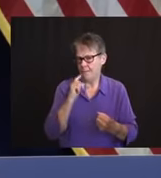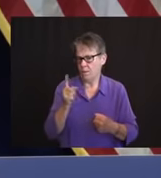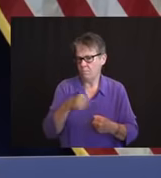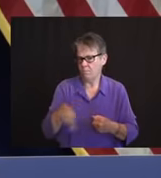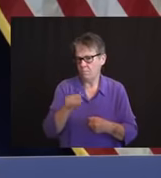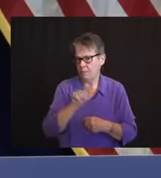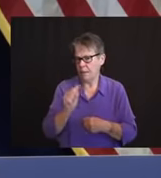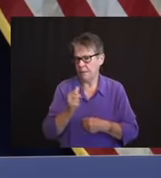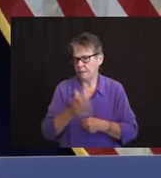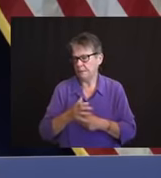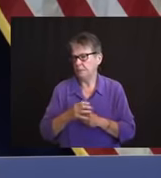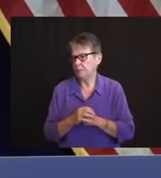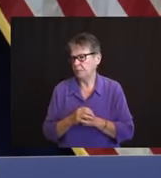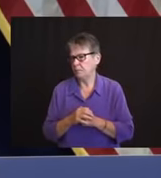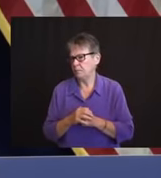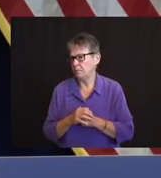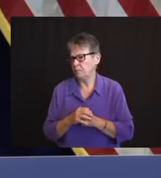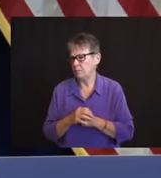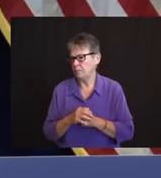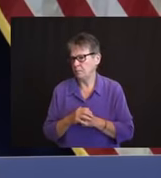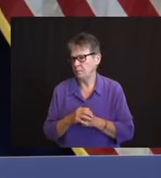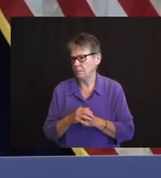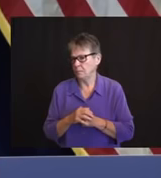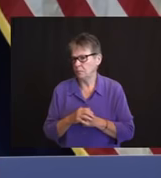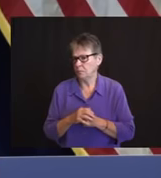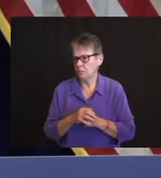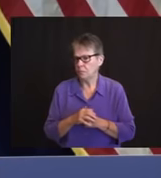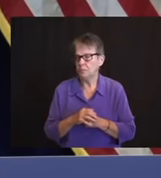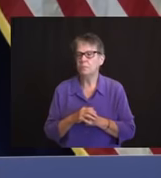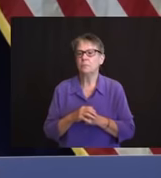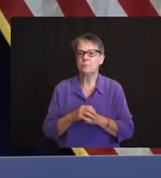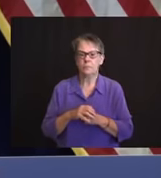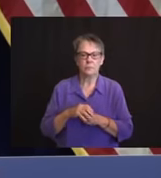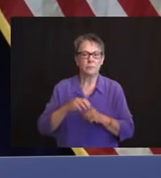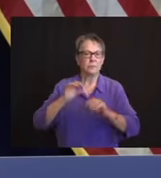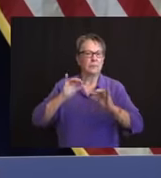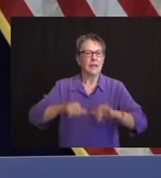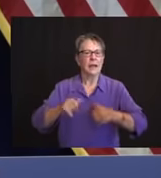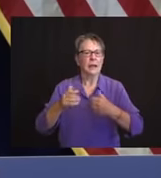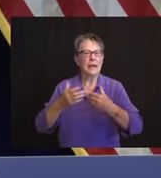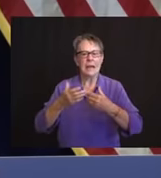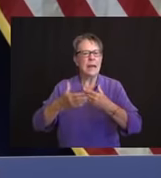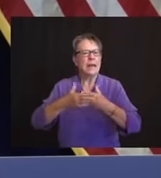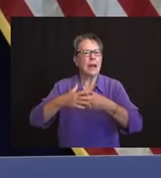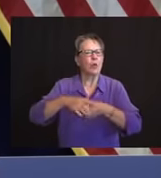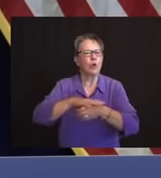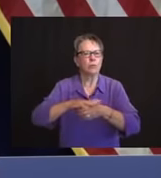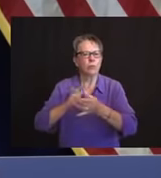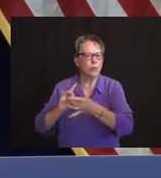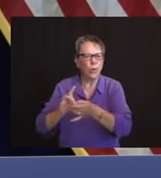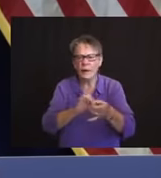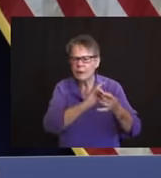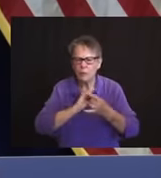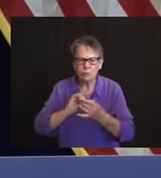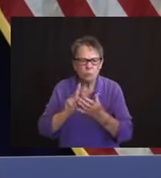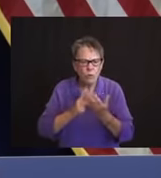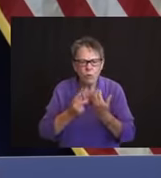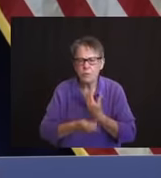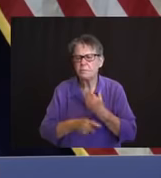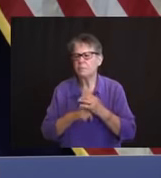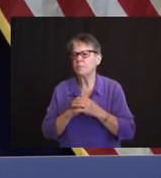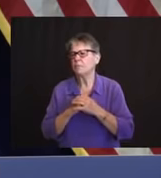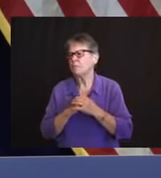Neighborhood Coordination Officers Program that CREDA funded for us, and it was created